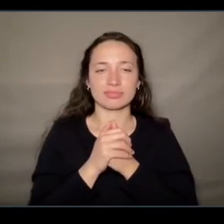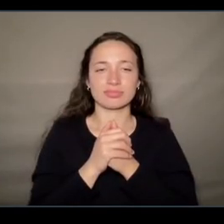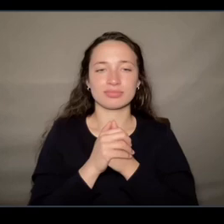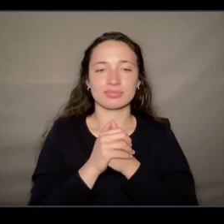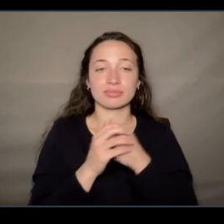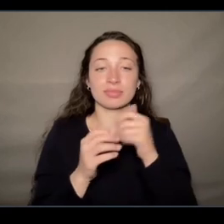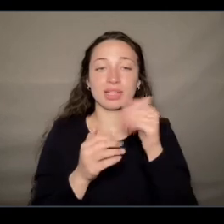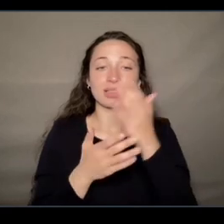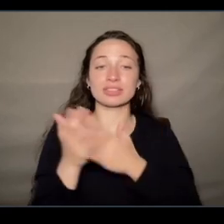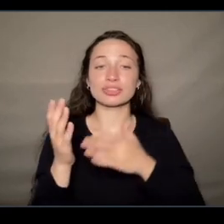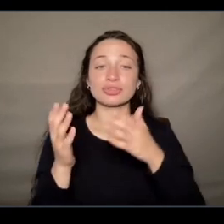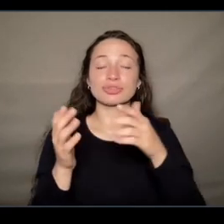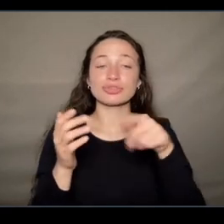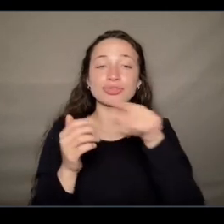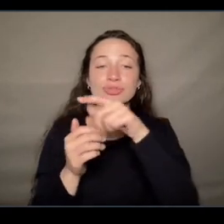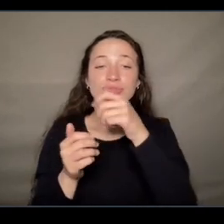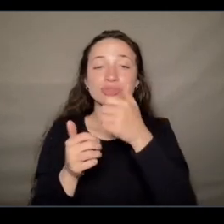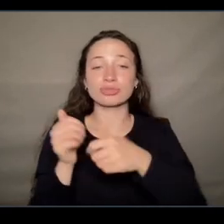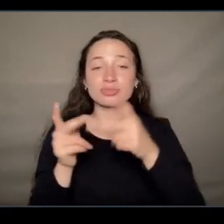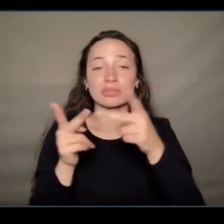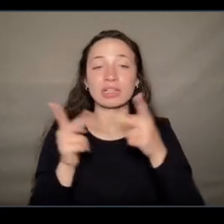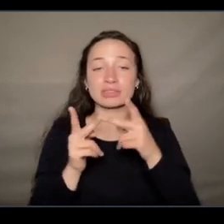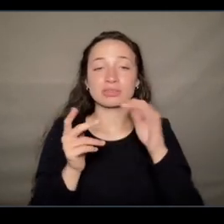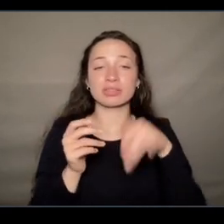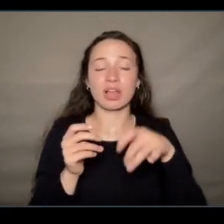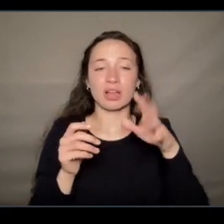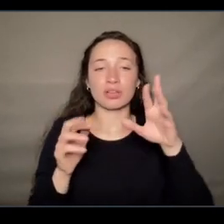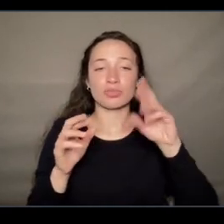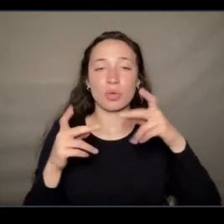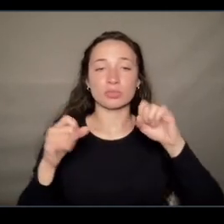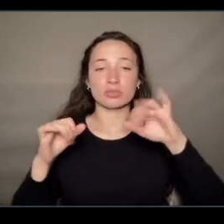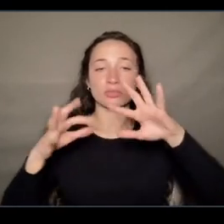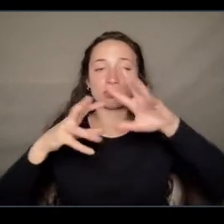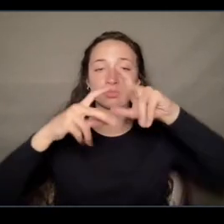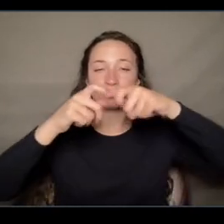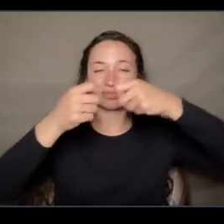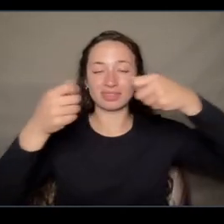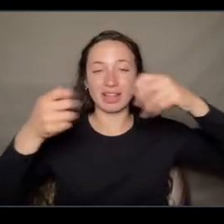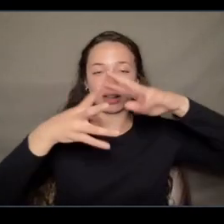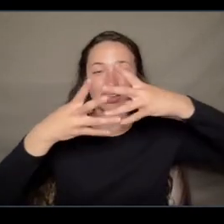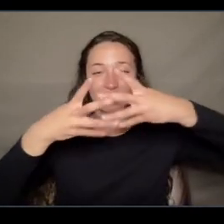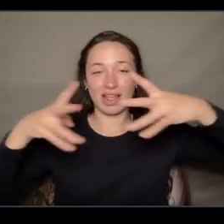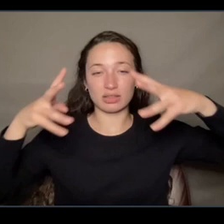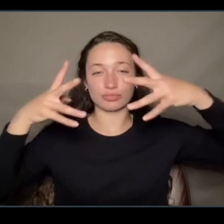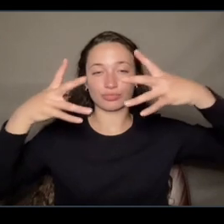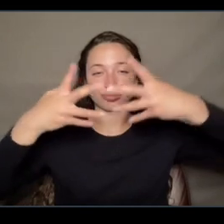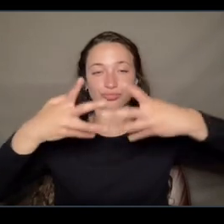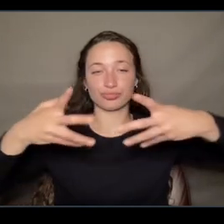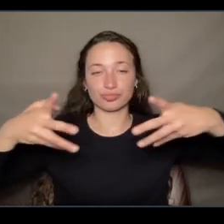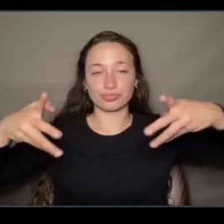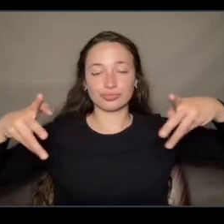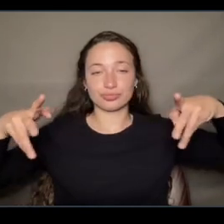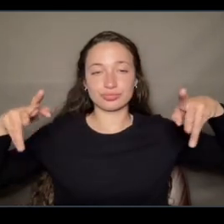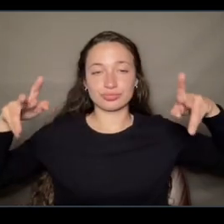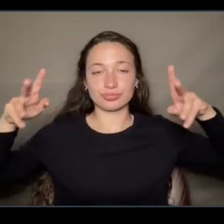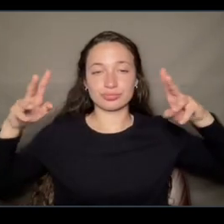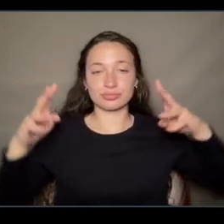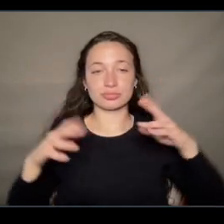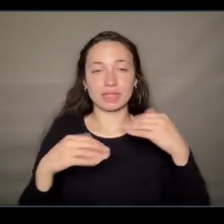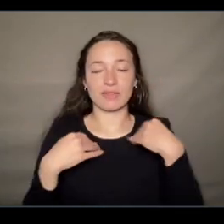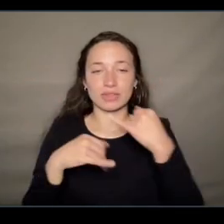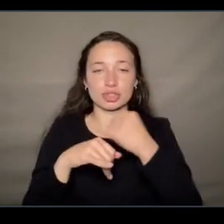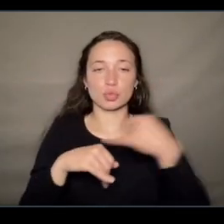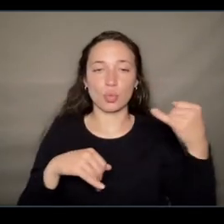And at each place that the the ethereal ropes are knotted, there